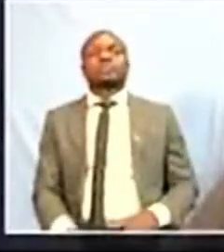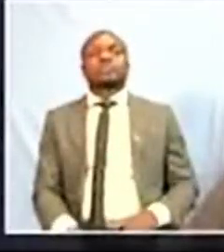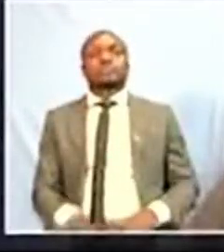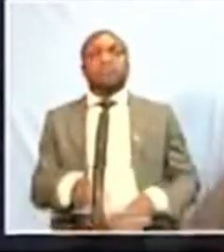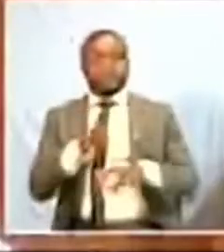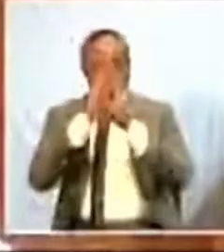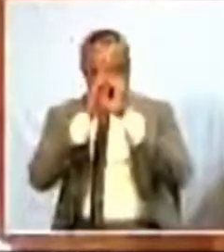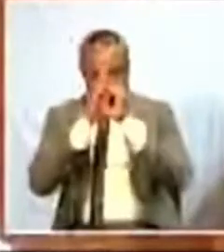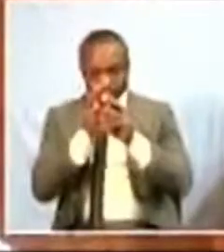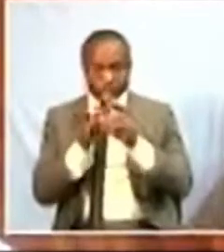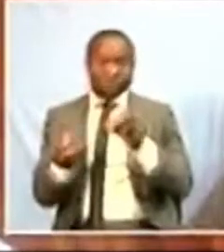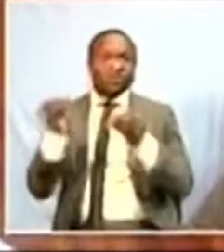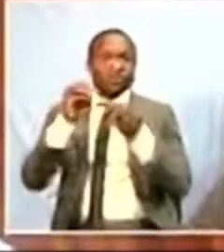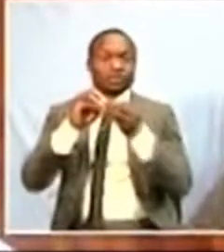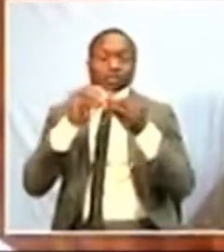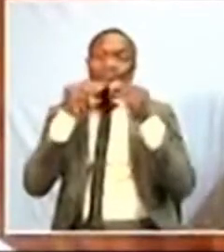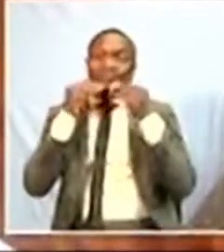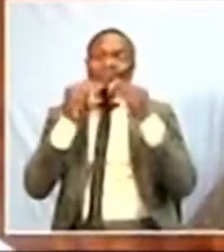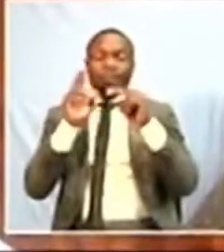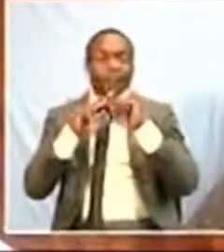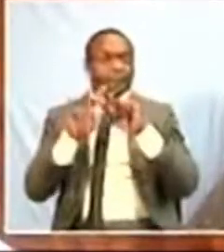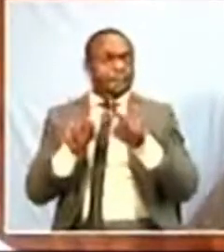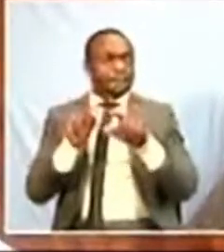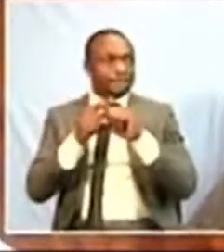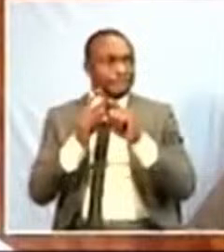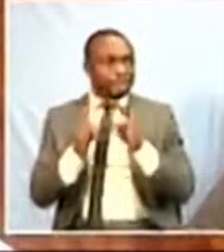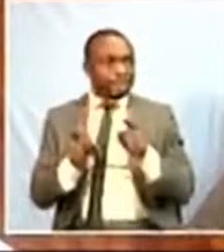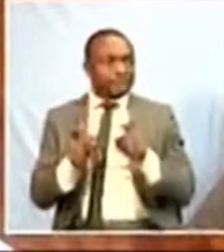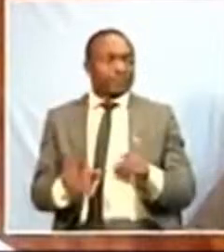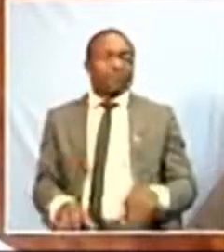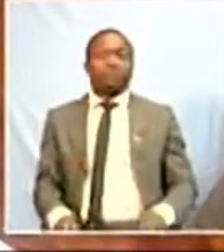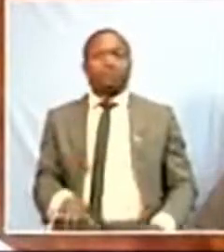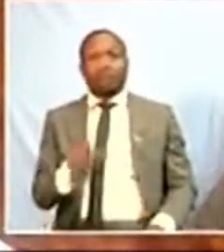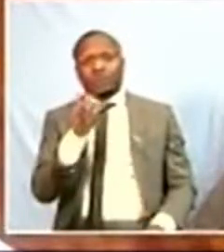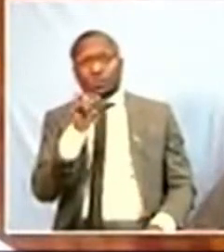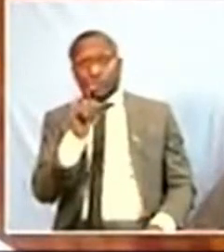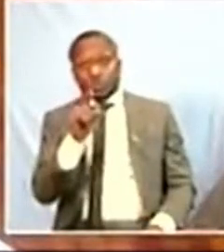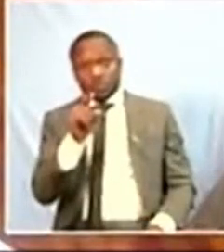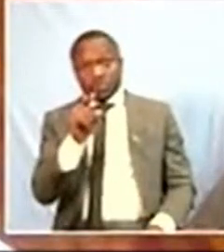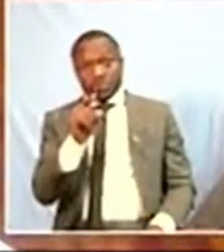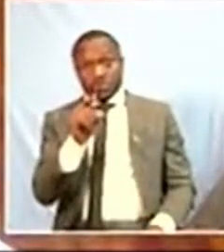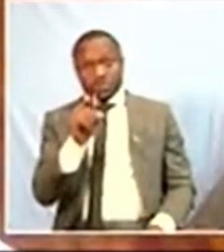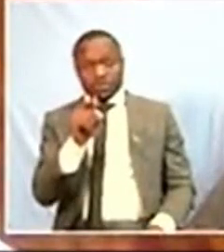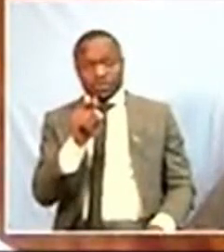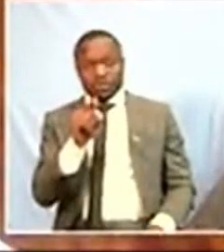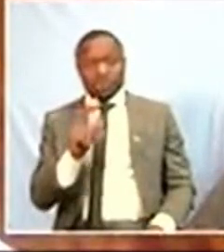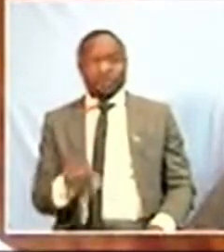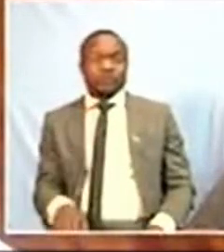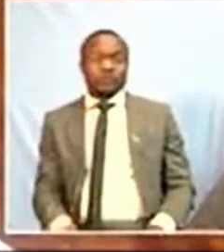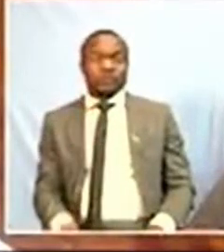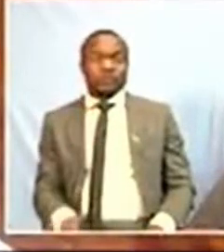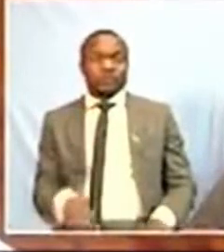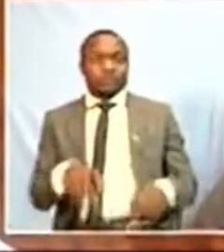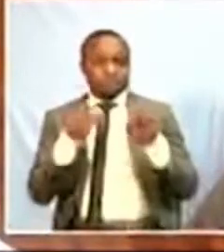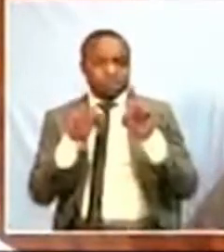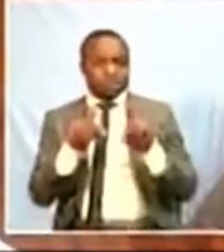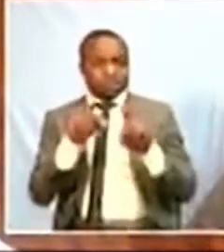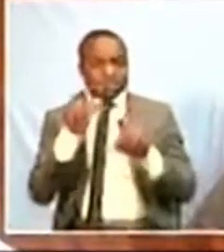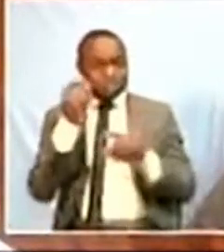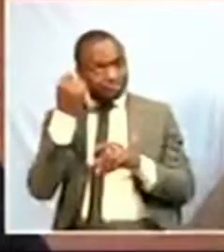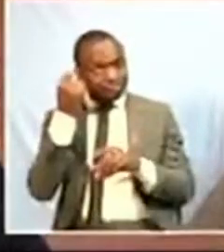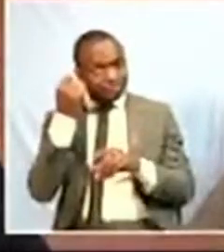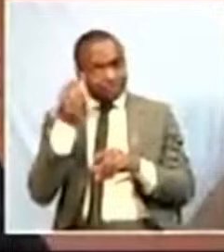Honorable follow-up. Thank you so much. But you are a learned person. You knew very well